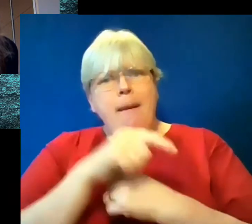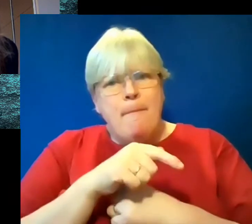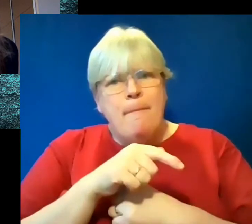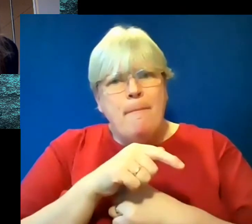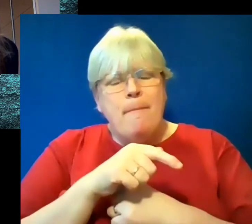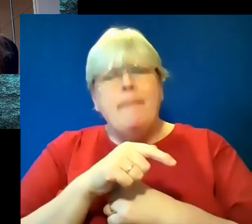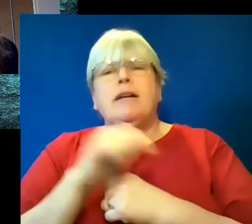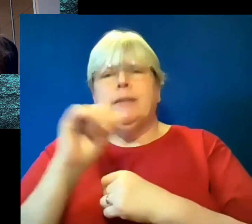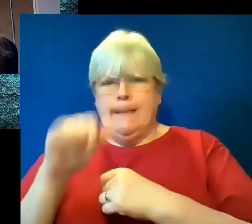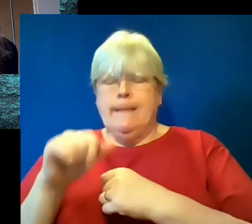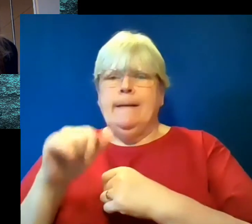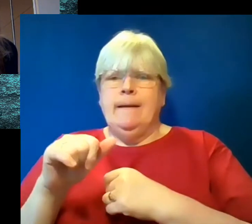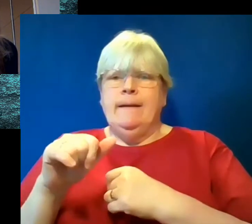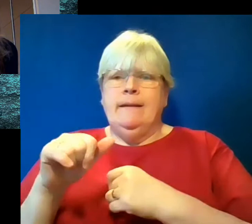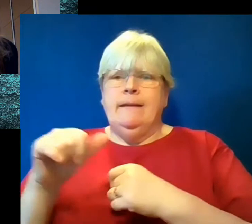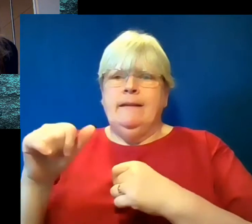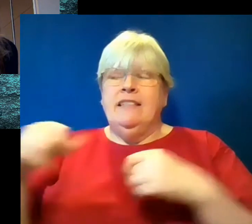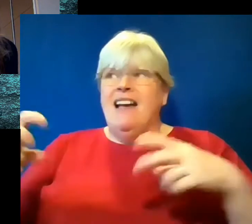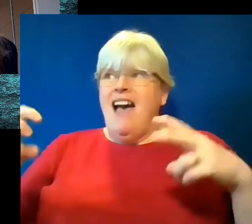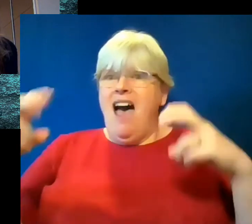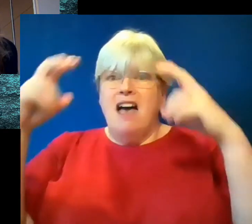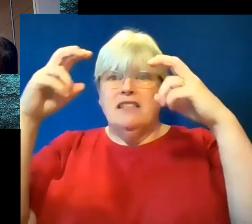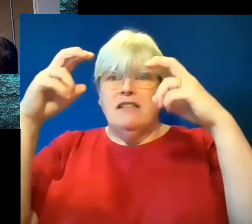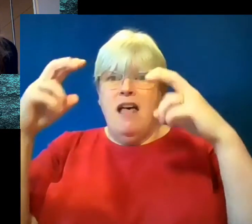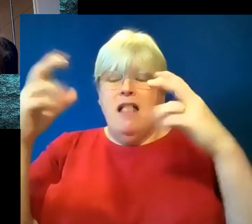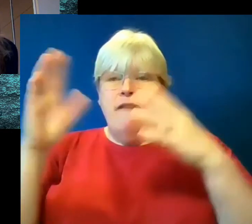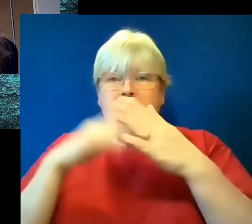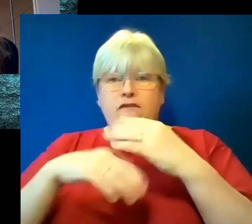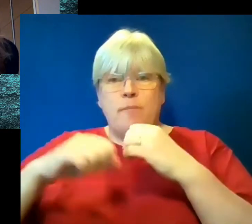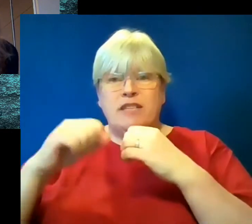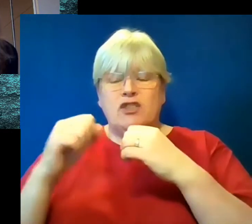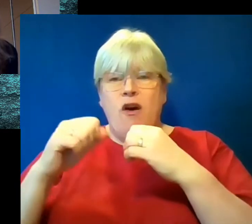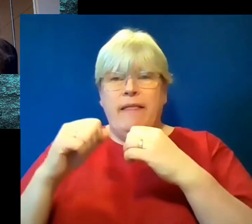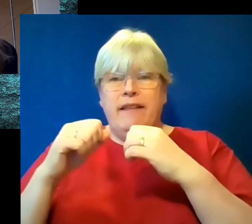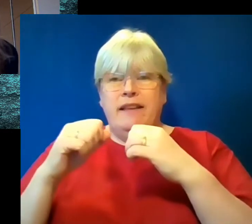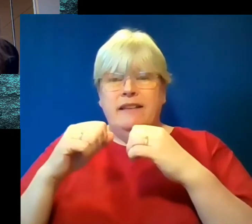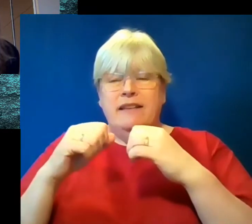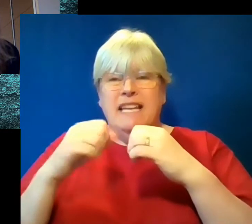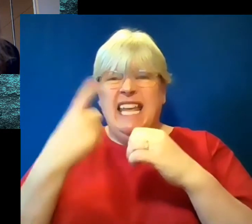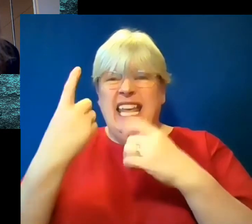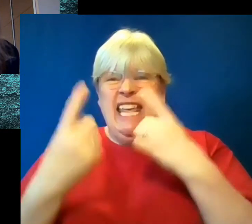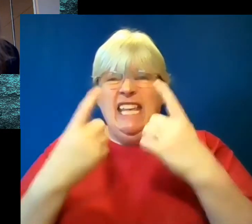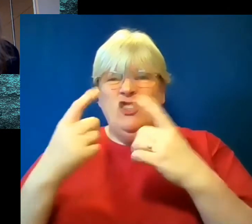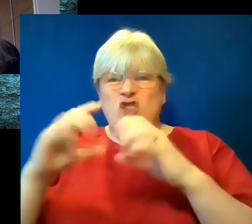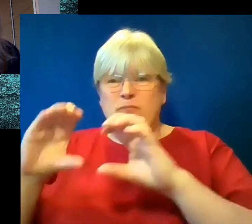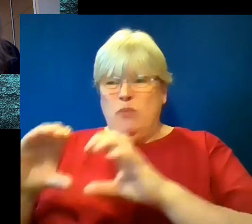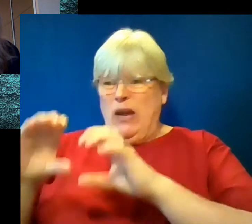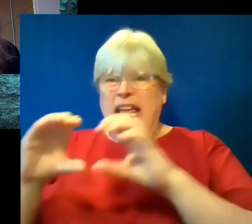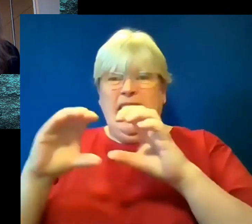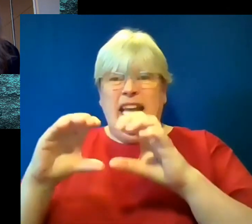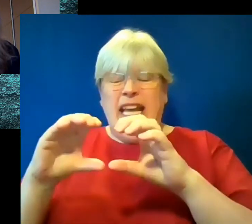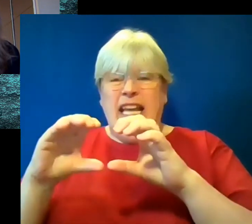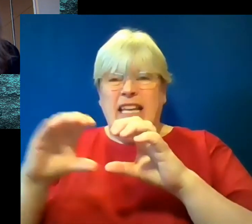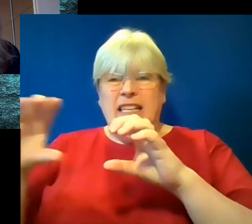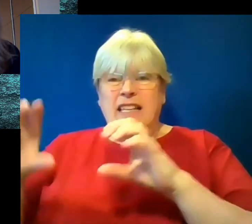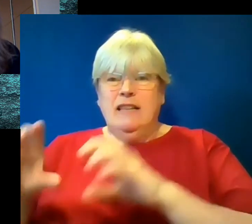this incredible castle that came from Scotland brick by brick. So it was dismantled in Scotland brick by brick and